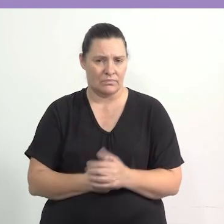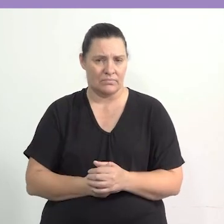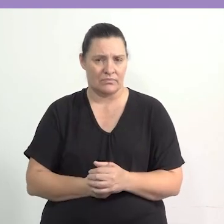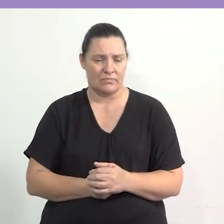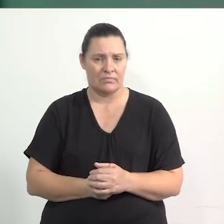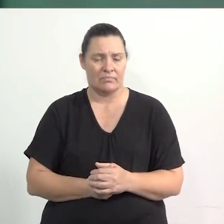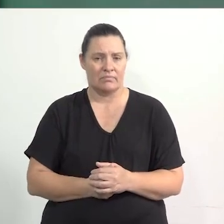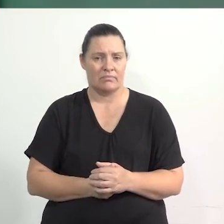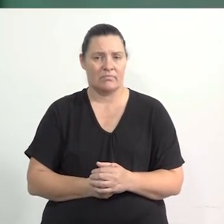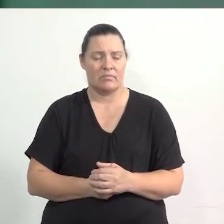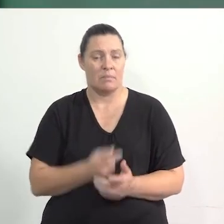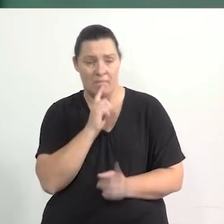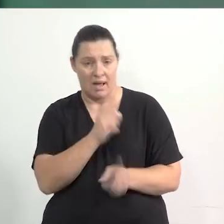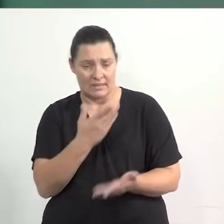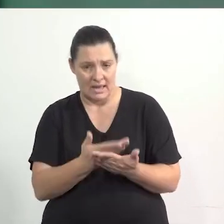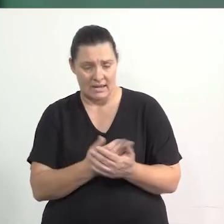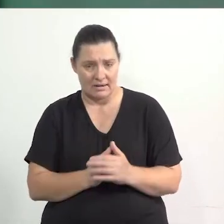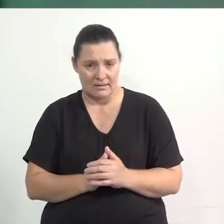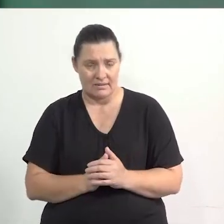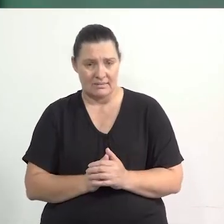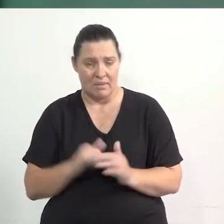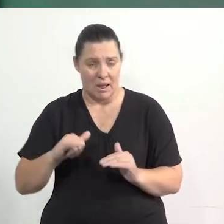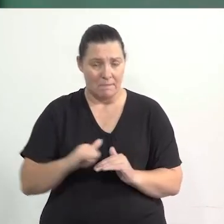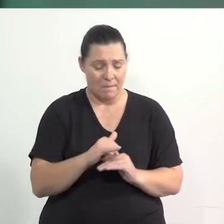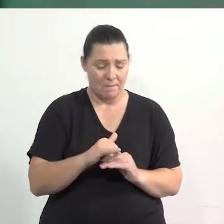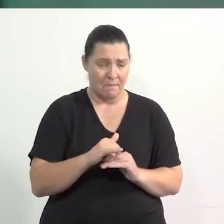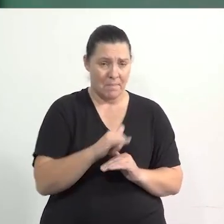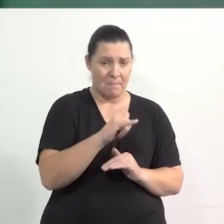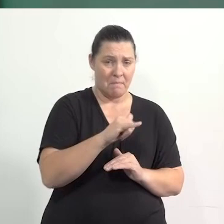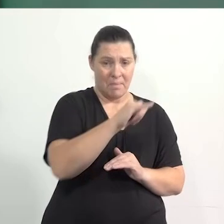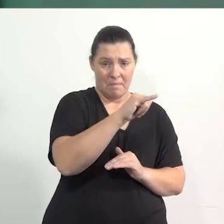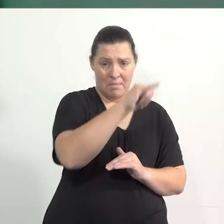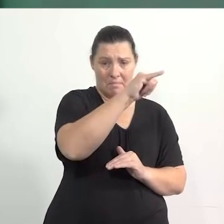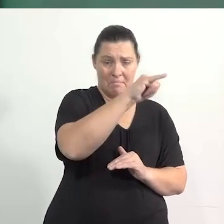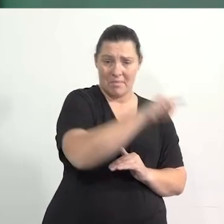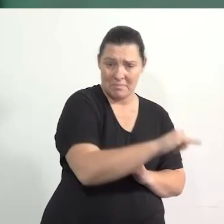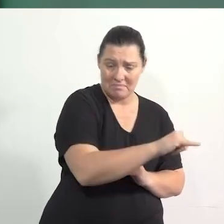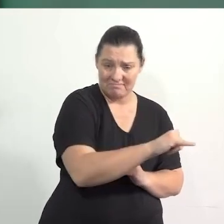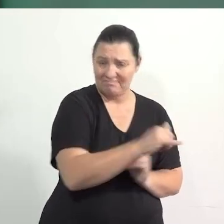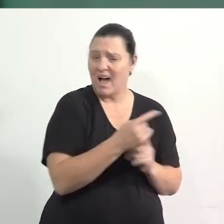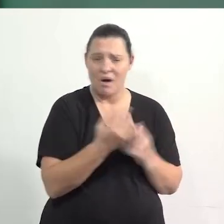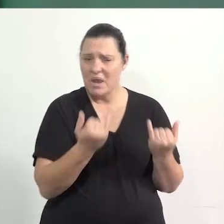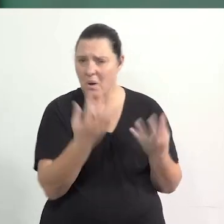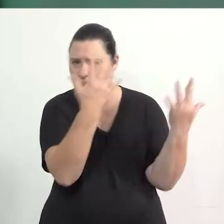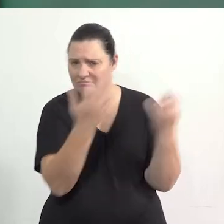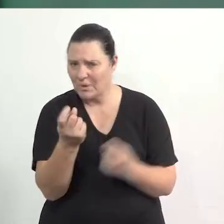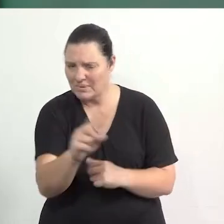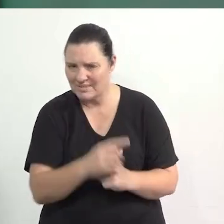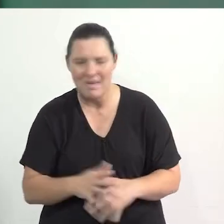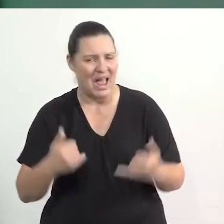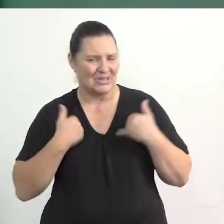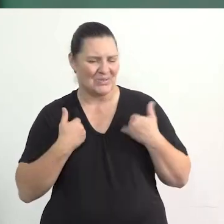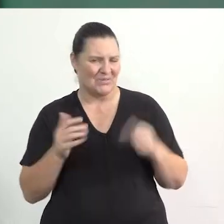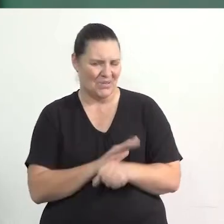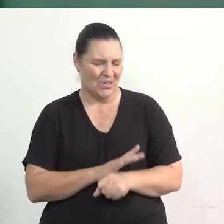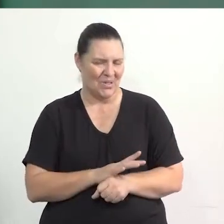now? Will you be able to answer that? I really hope that you will. I hope you enjoyed today's lesson. I really did enjoy